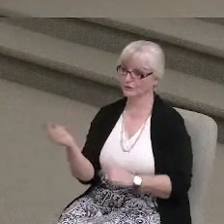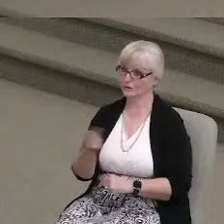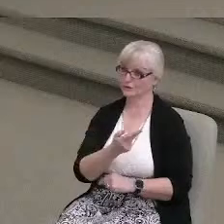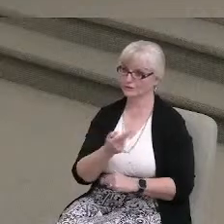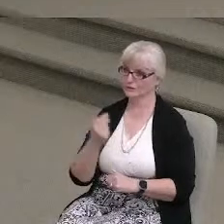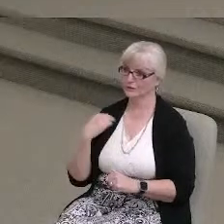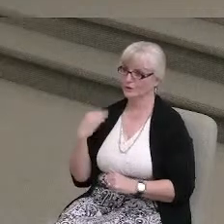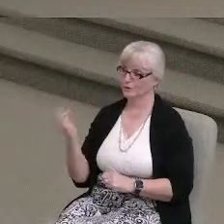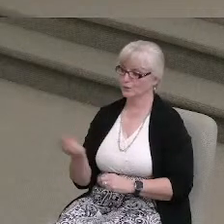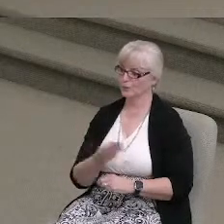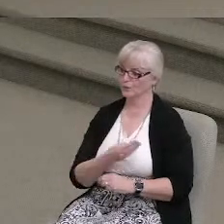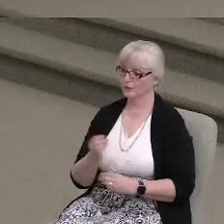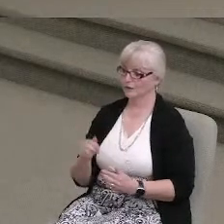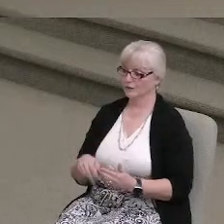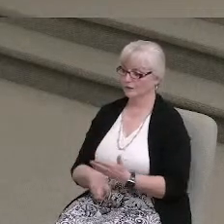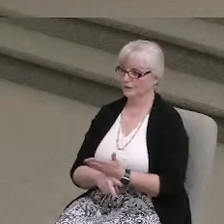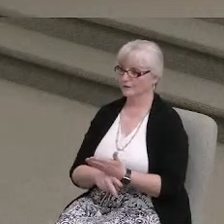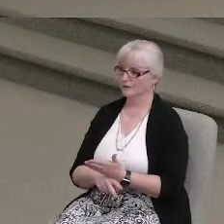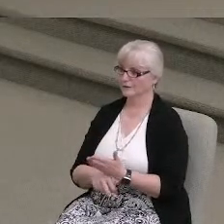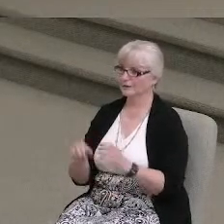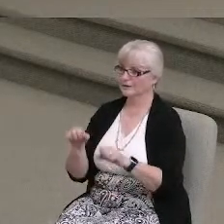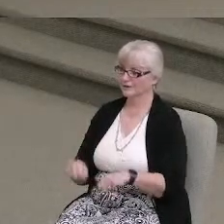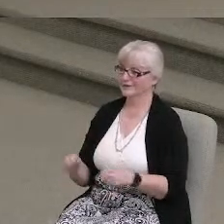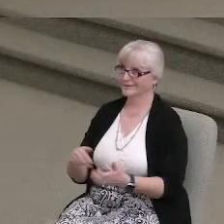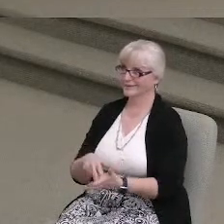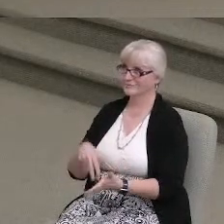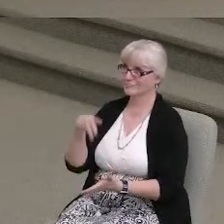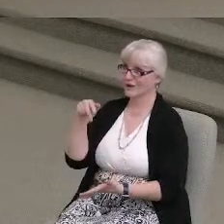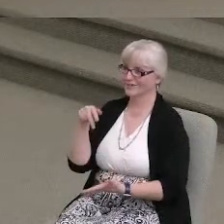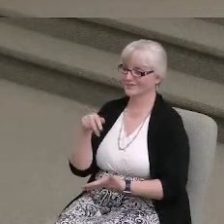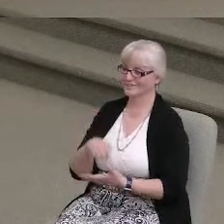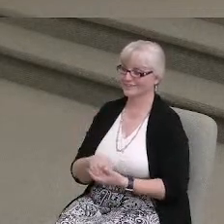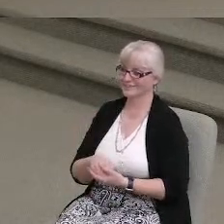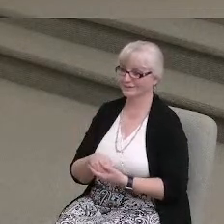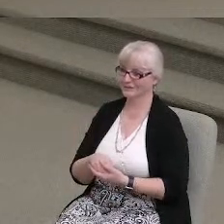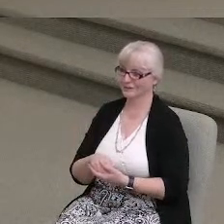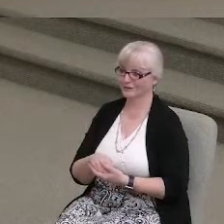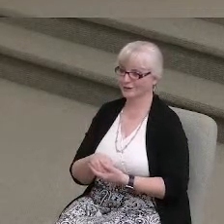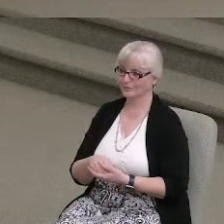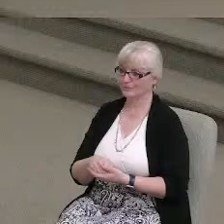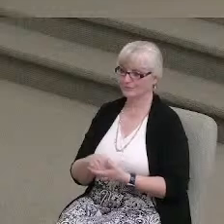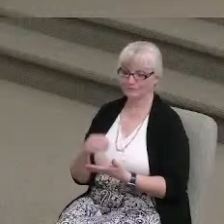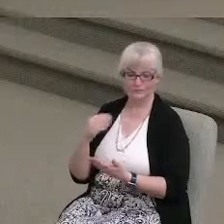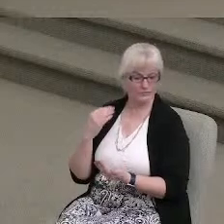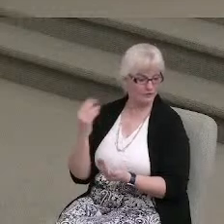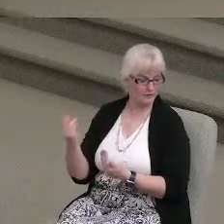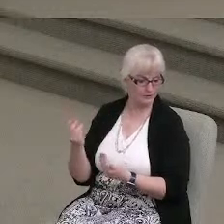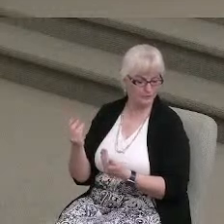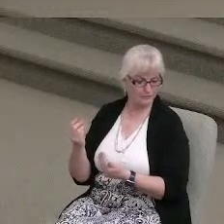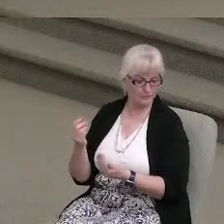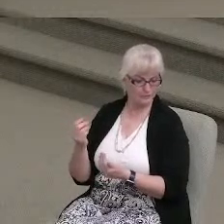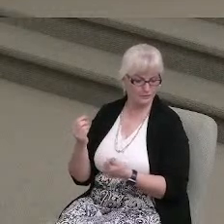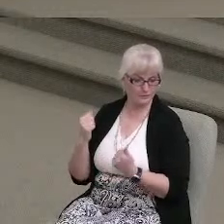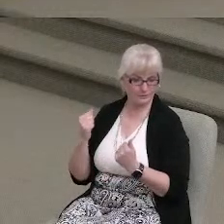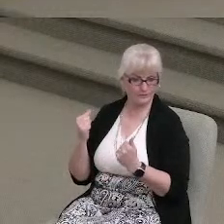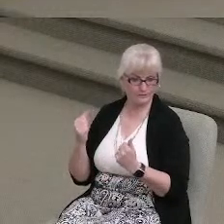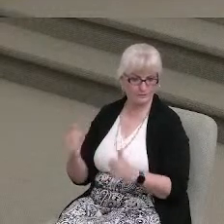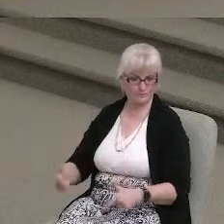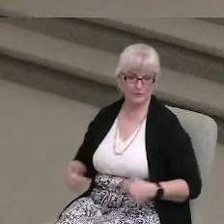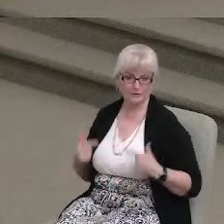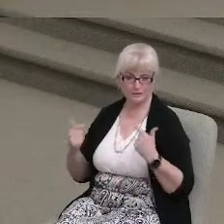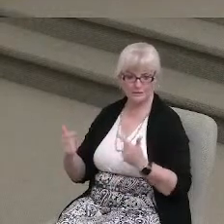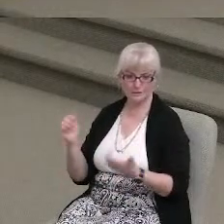the dead. Those of us who are dead in sin can be made alive again in your perfect